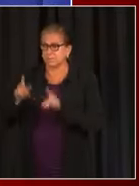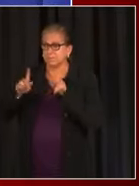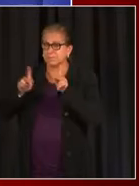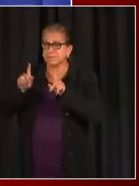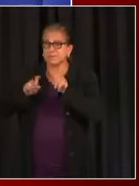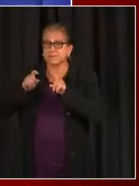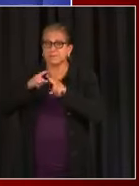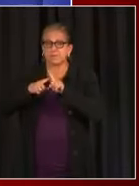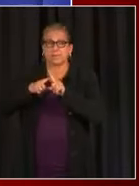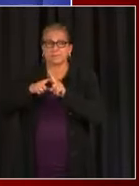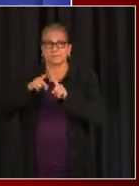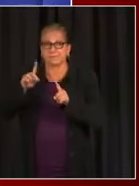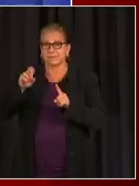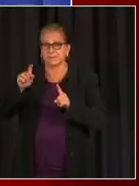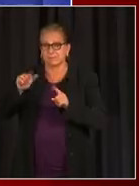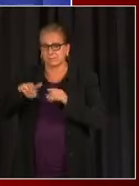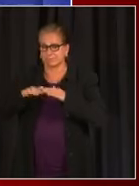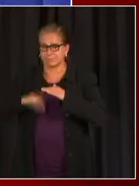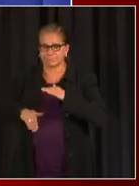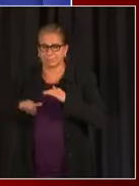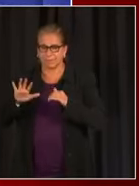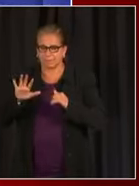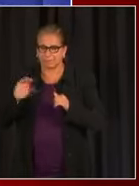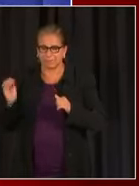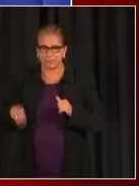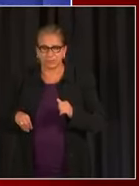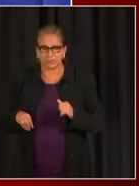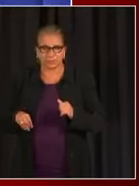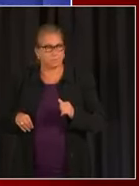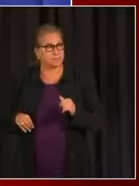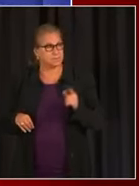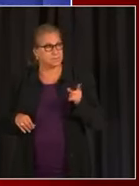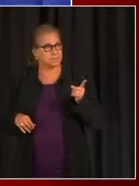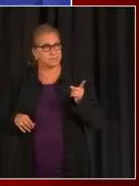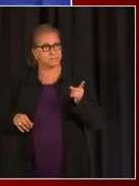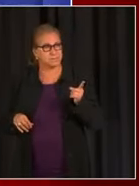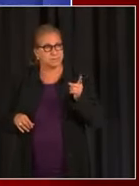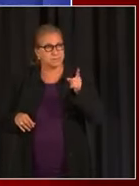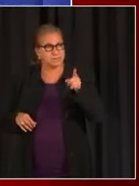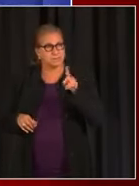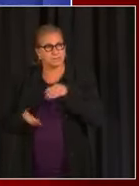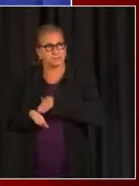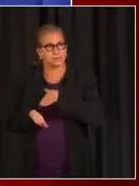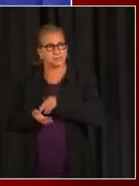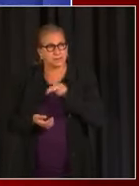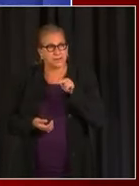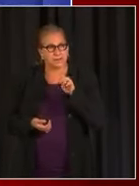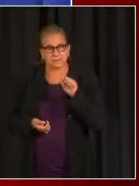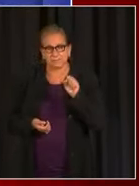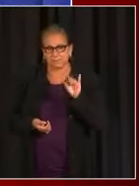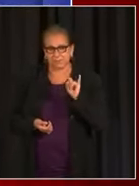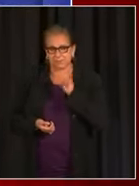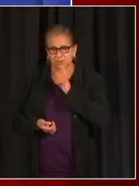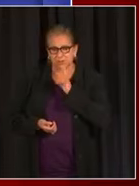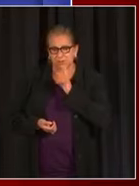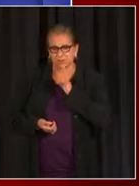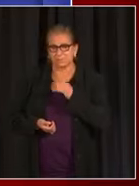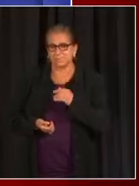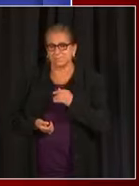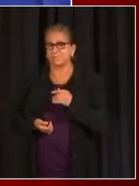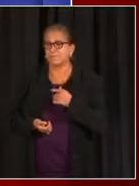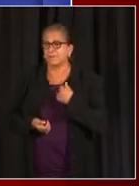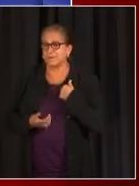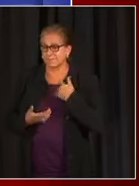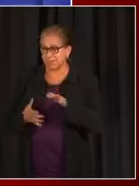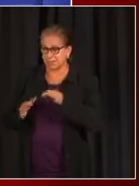may also recall last week, I believe Dr. Shaw and Mr. Ashley updated everyone on a process that we have put